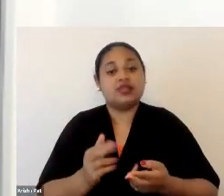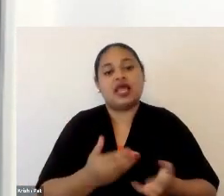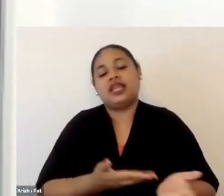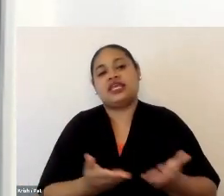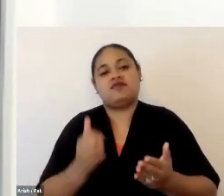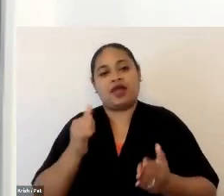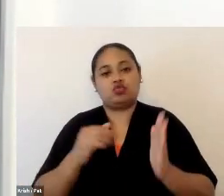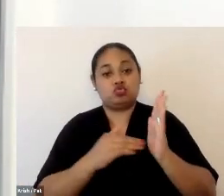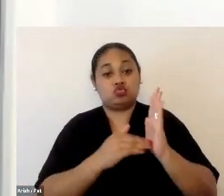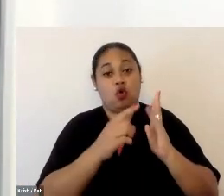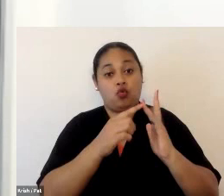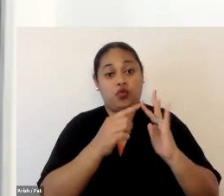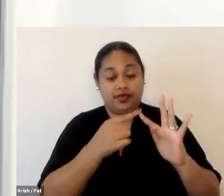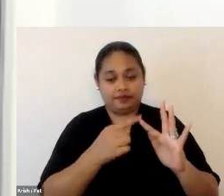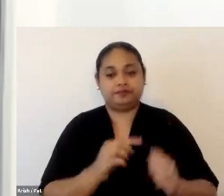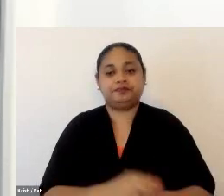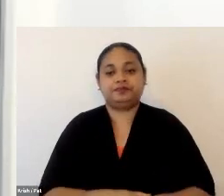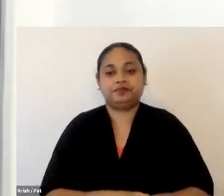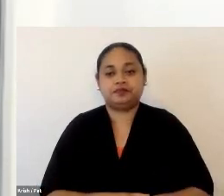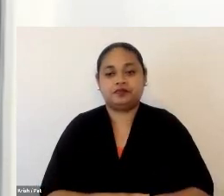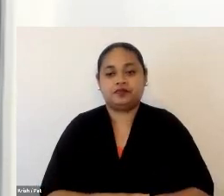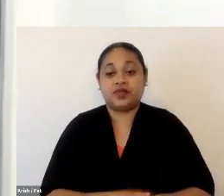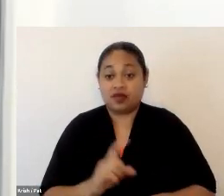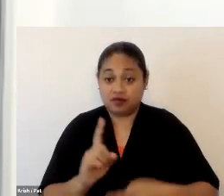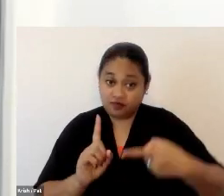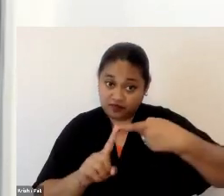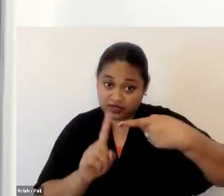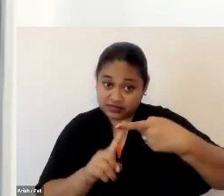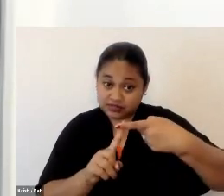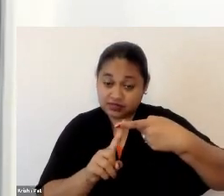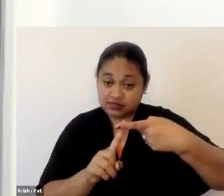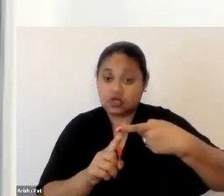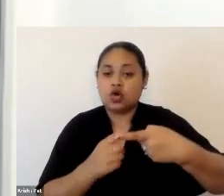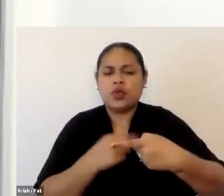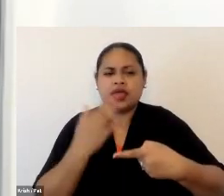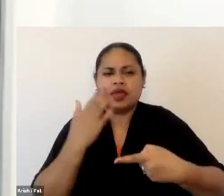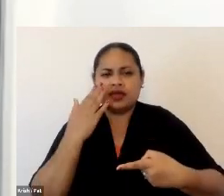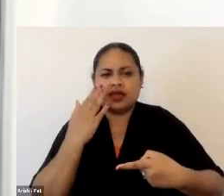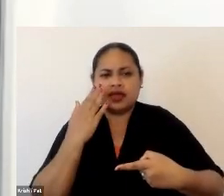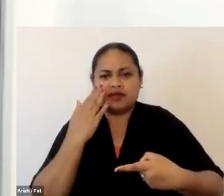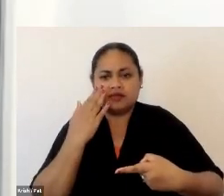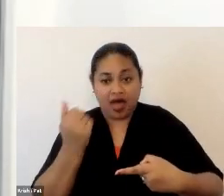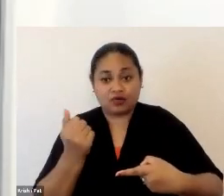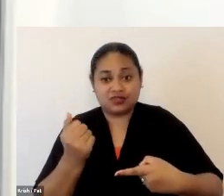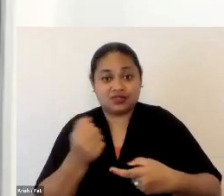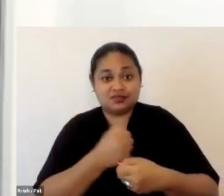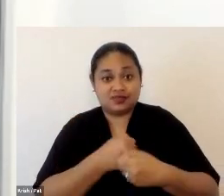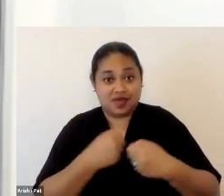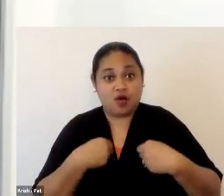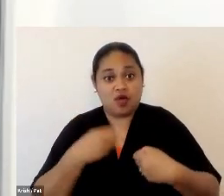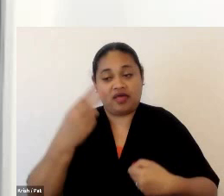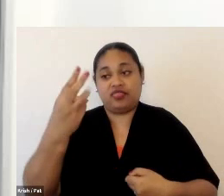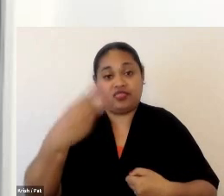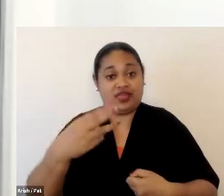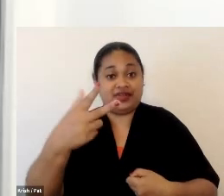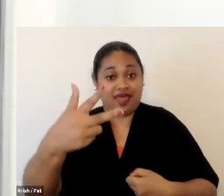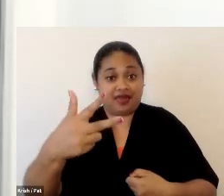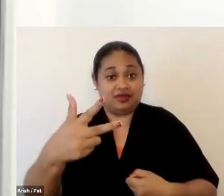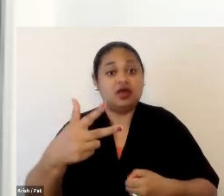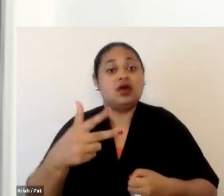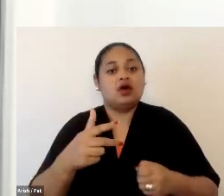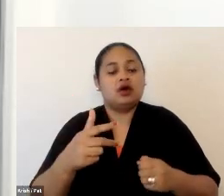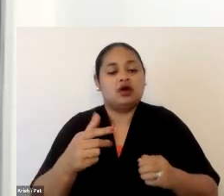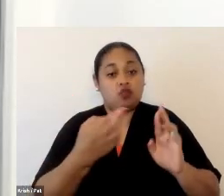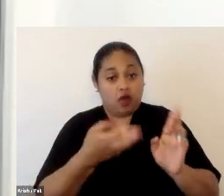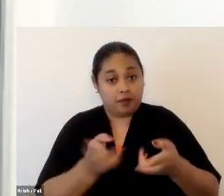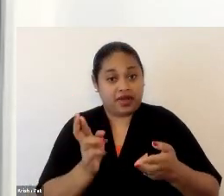Zoe. First of all, what happened was we found that our recommendations, our 38 recommendations, fell into